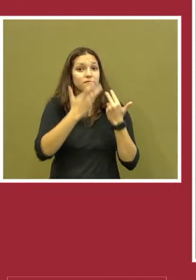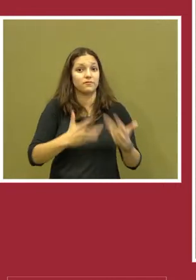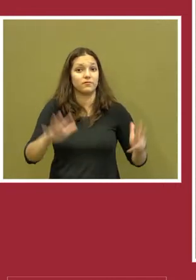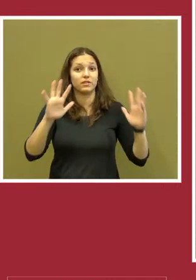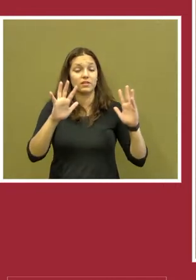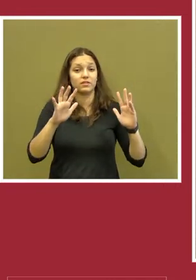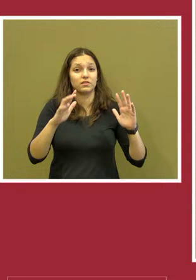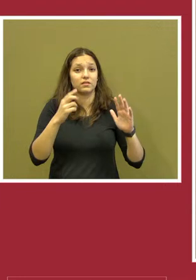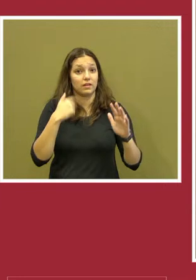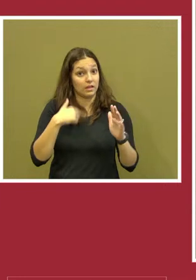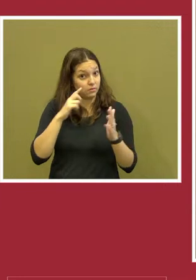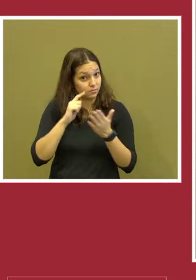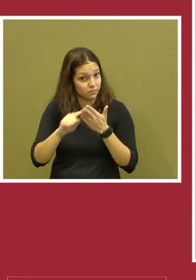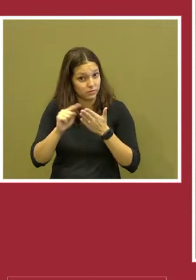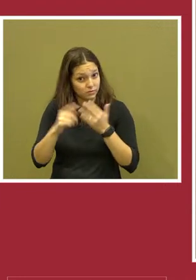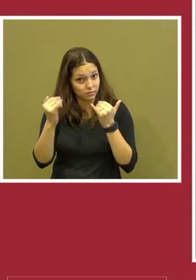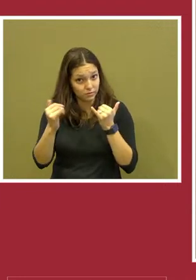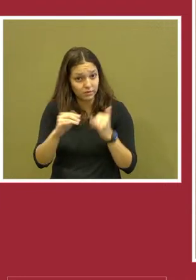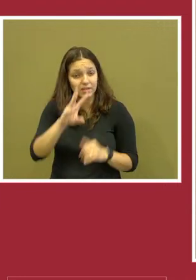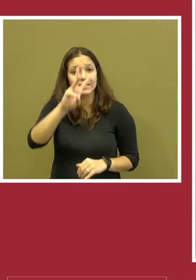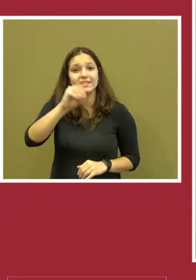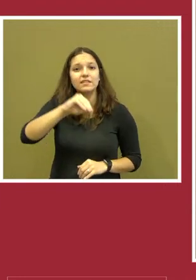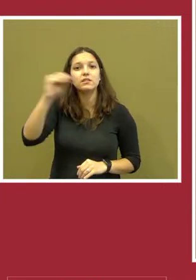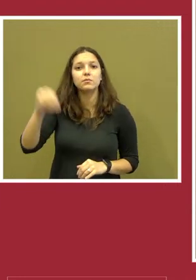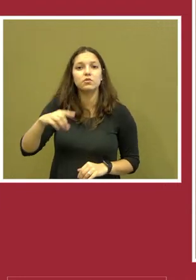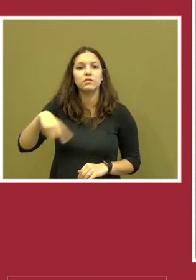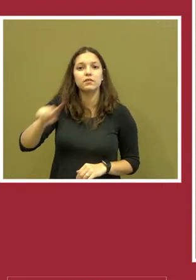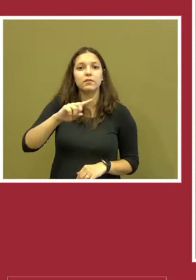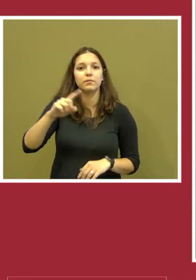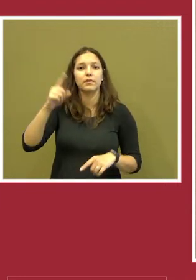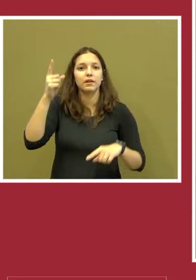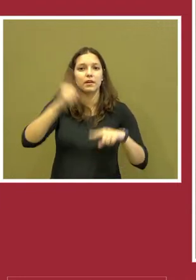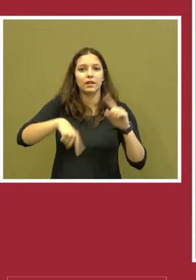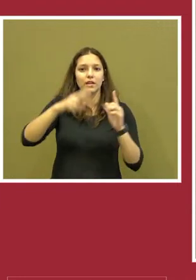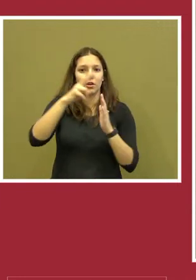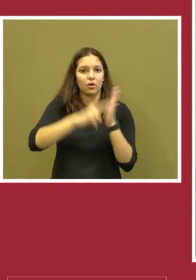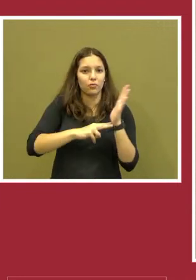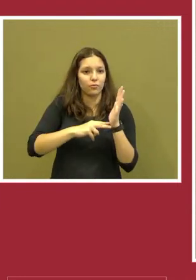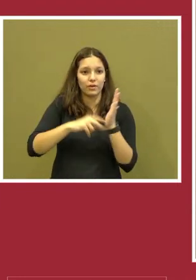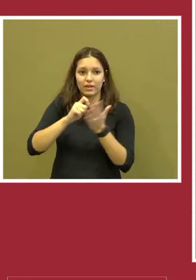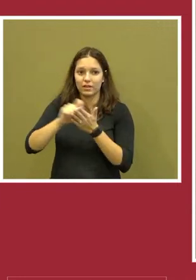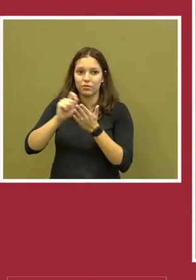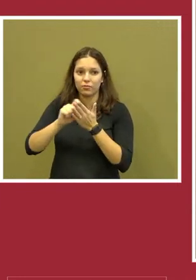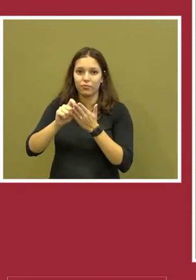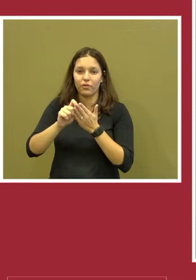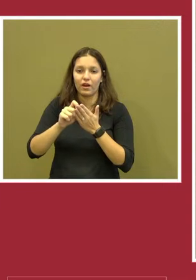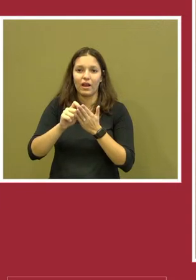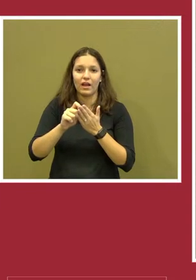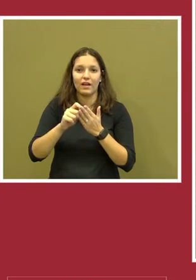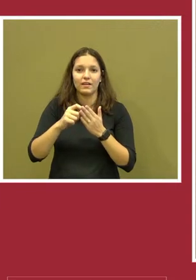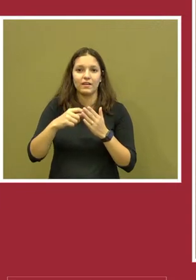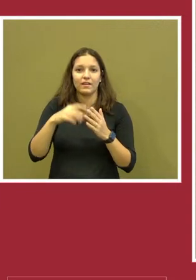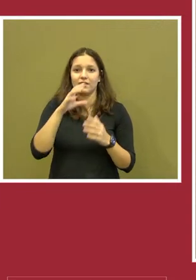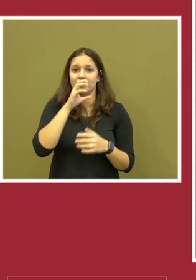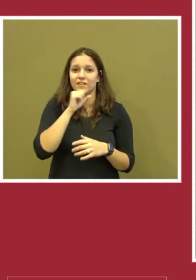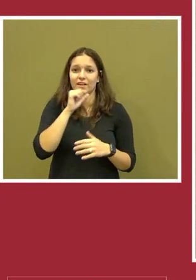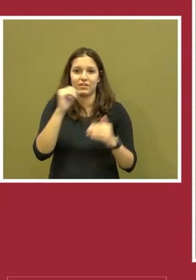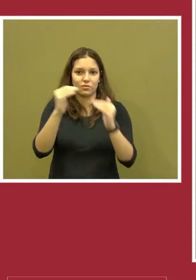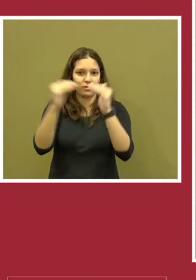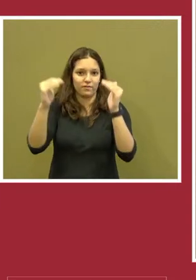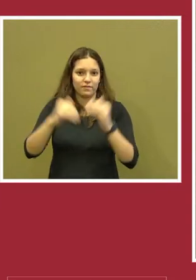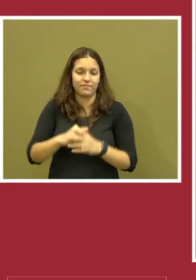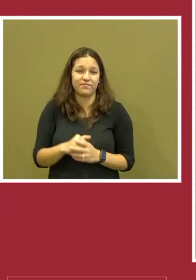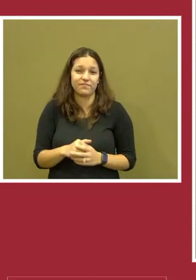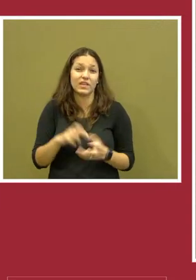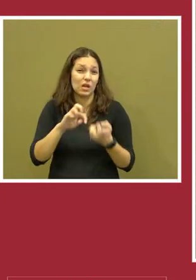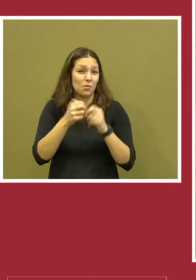in fact, I did research today, 60% of them cannot read and write at the age that they're supposed to be at. There's a problem